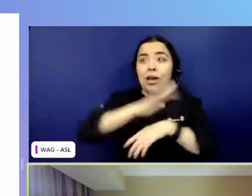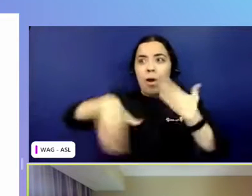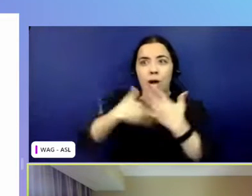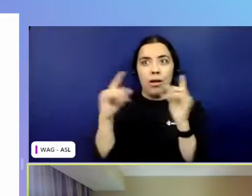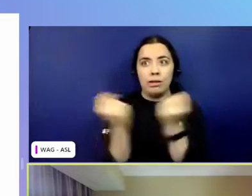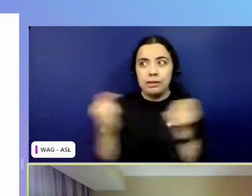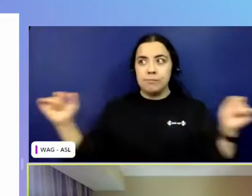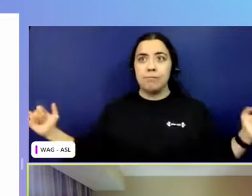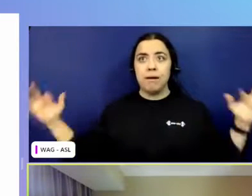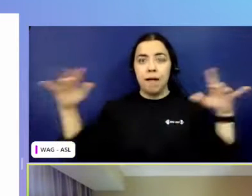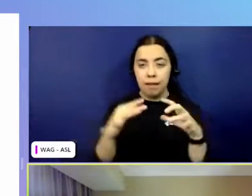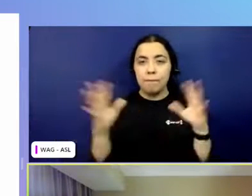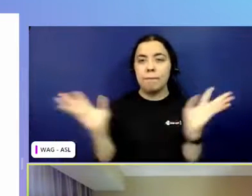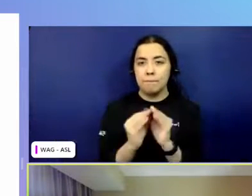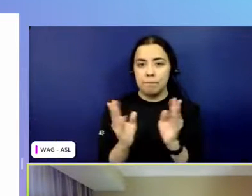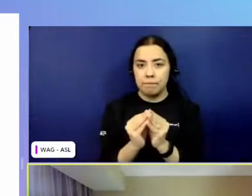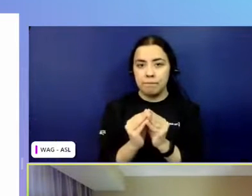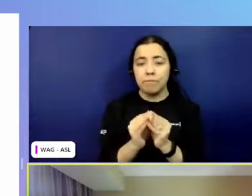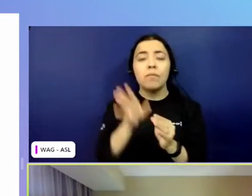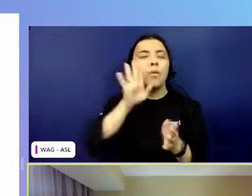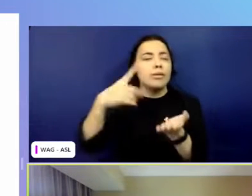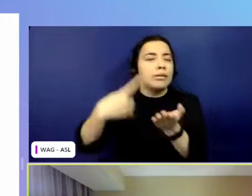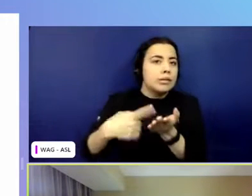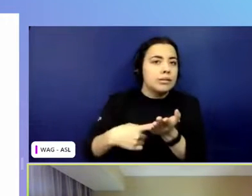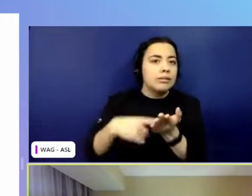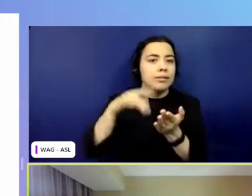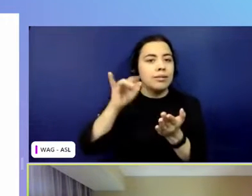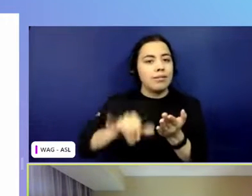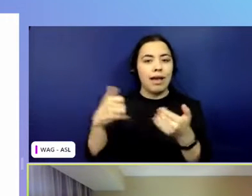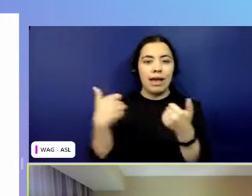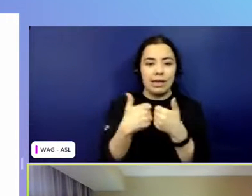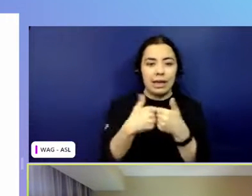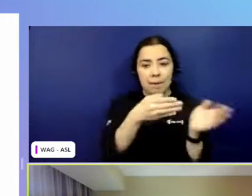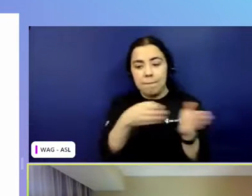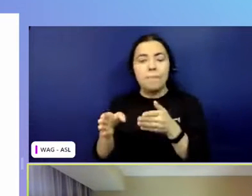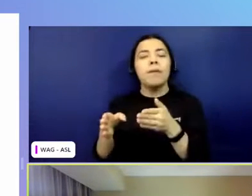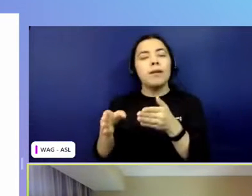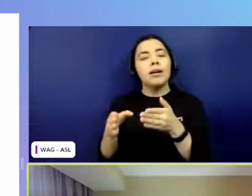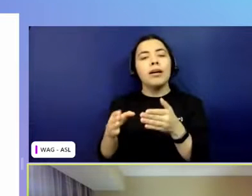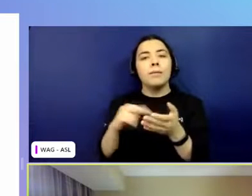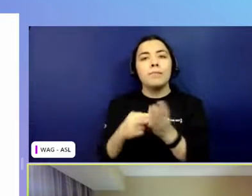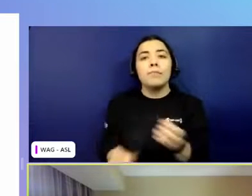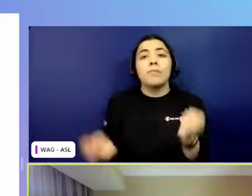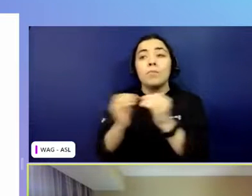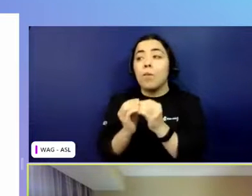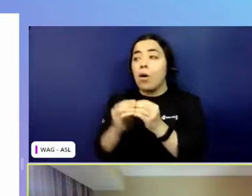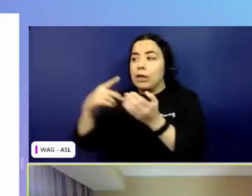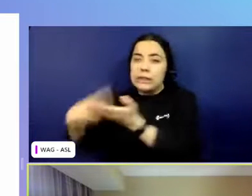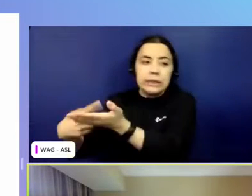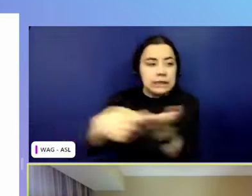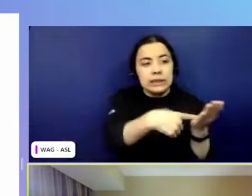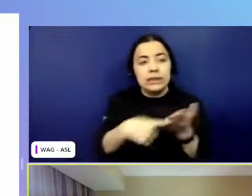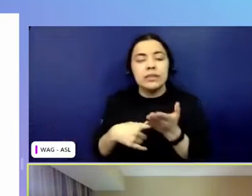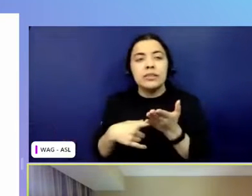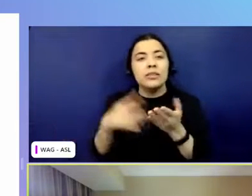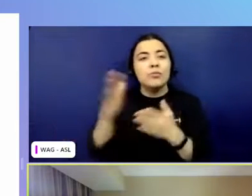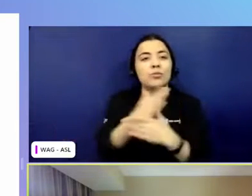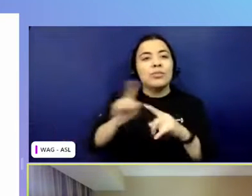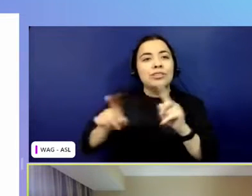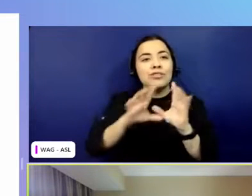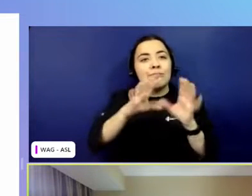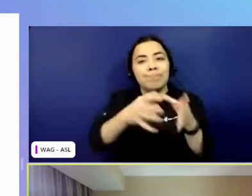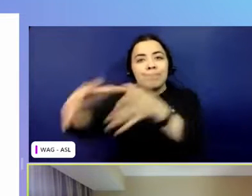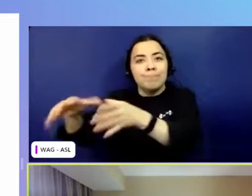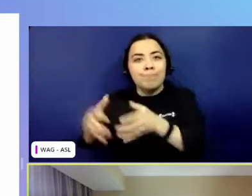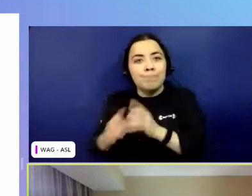I will discuss how this type of gamification sparked cross-discipline conversations, and most importantly, why we did not